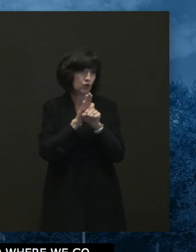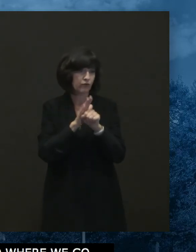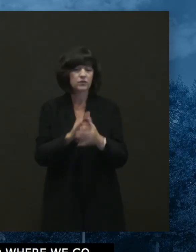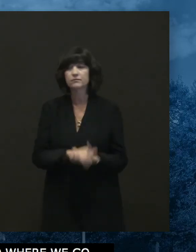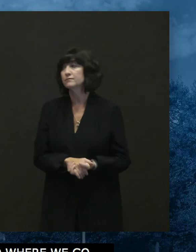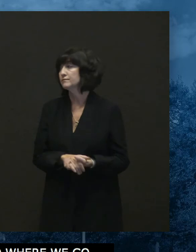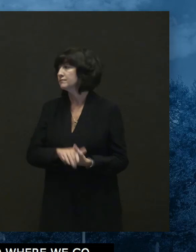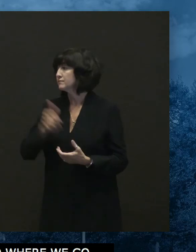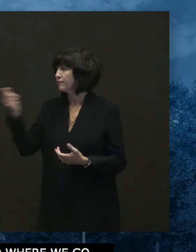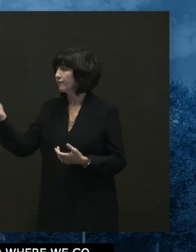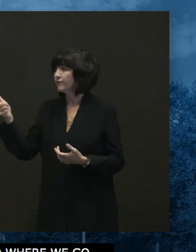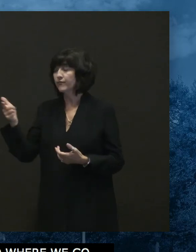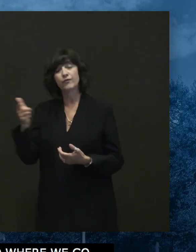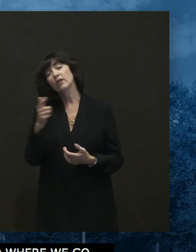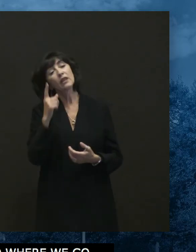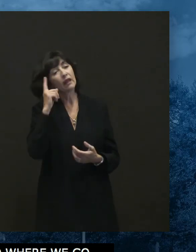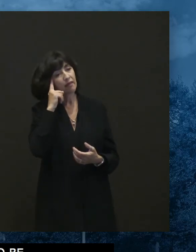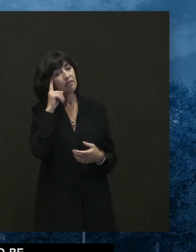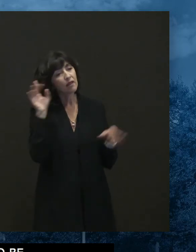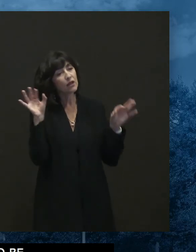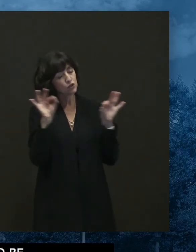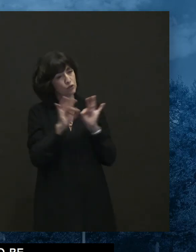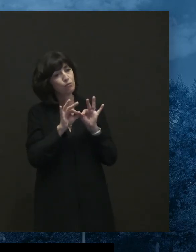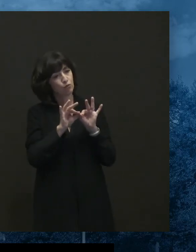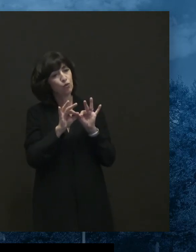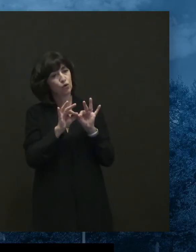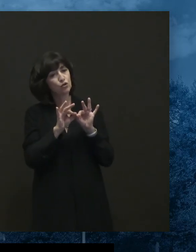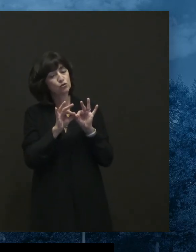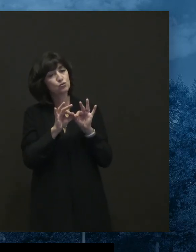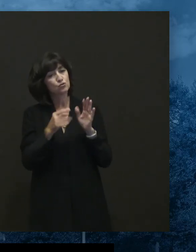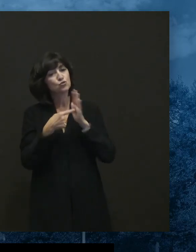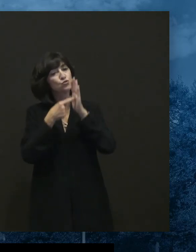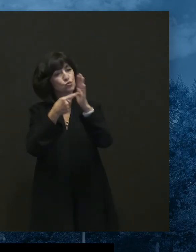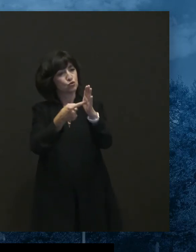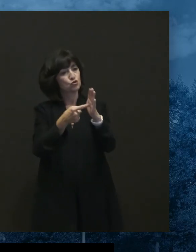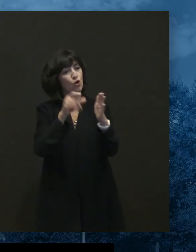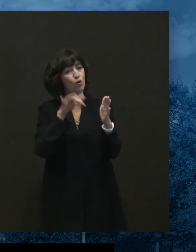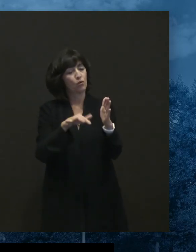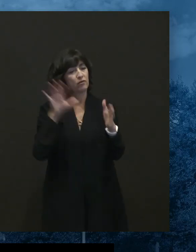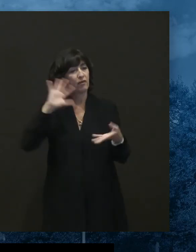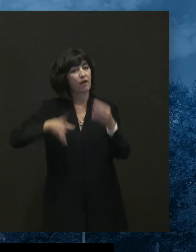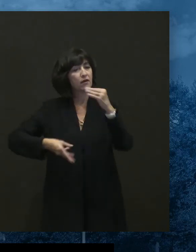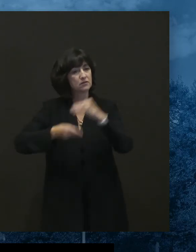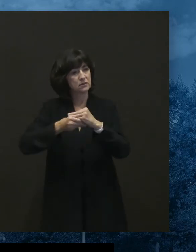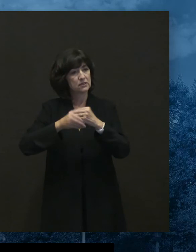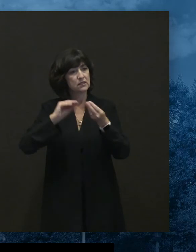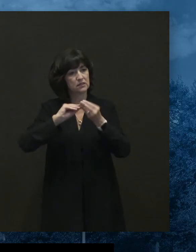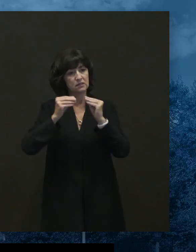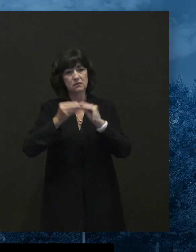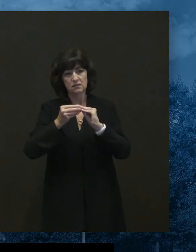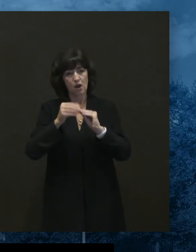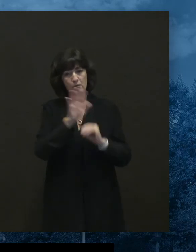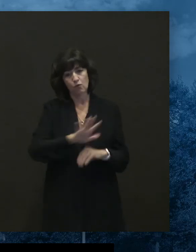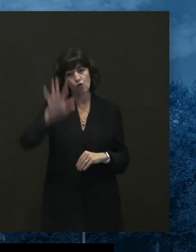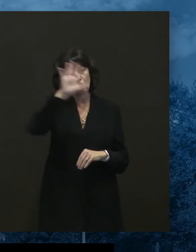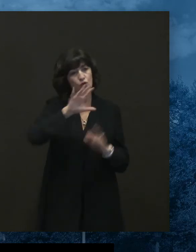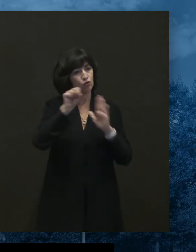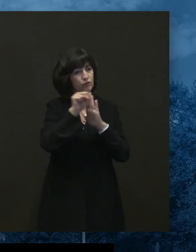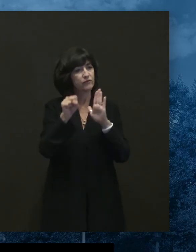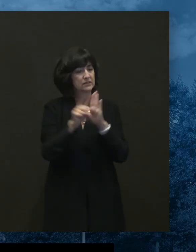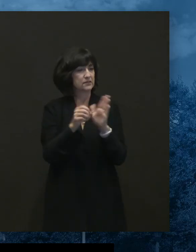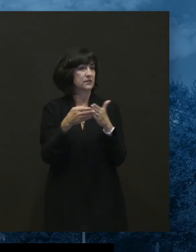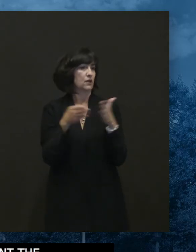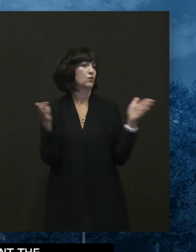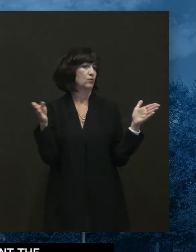Yeah, we do think it's important to continue to present the cumulative data statewide. We'll be able, as we